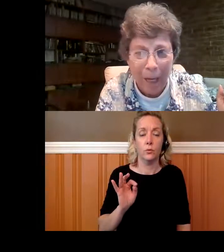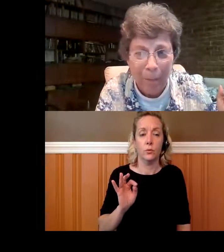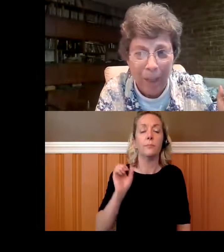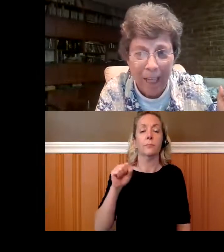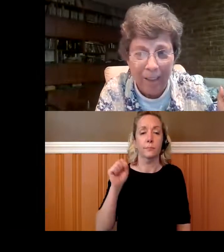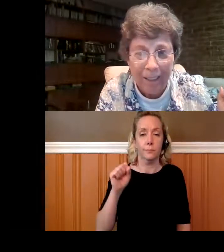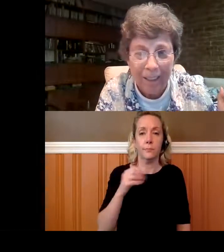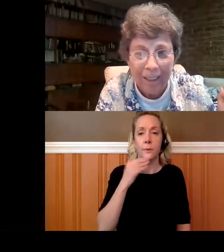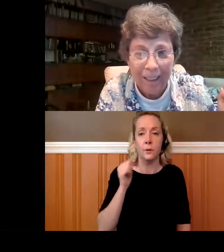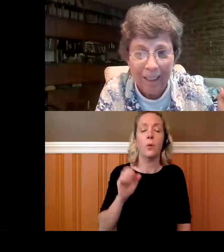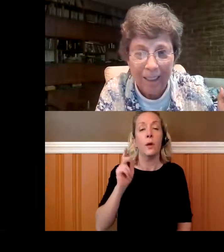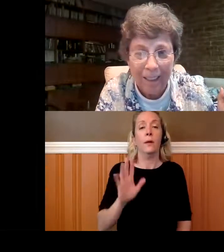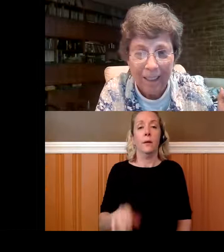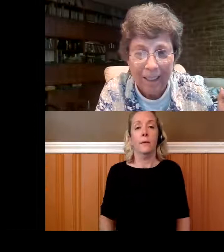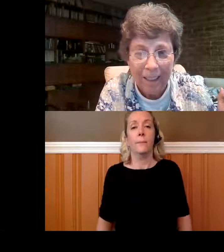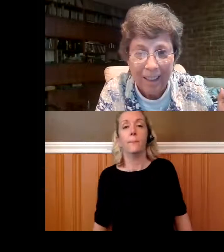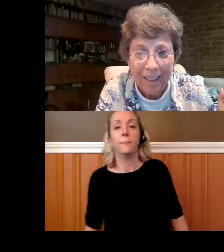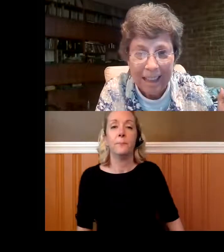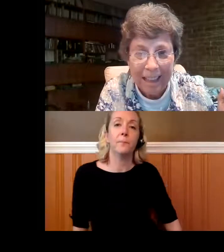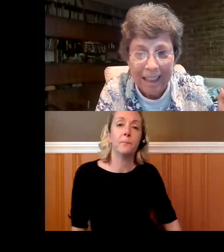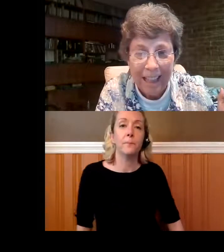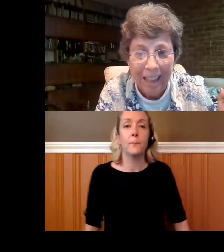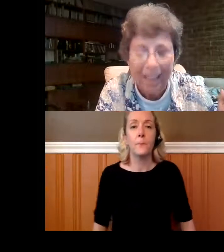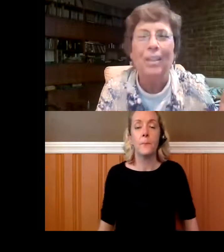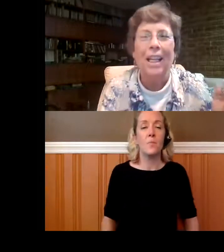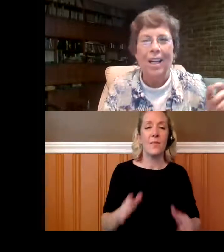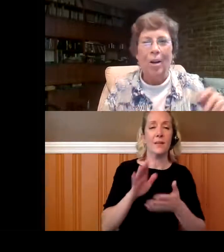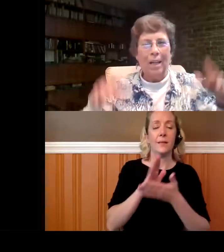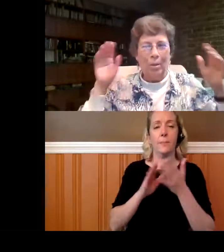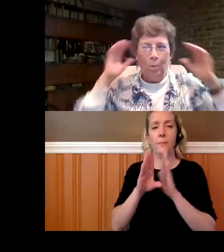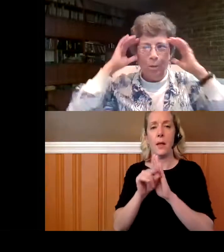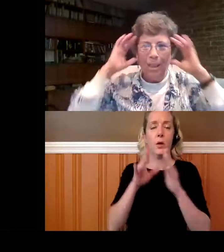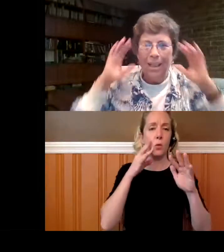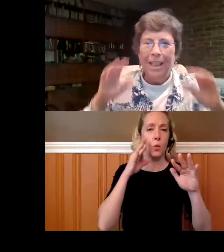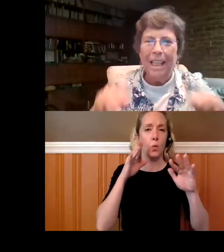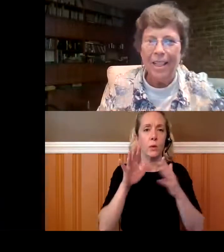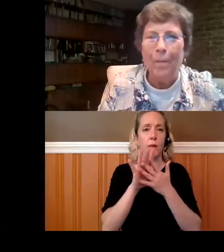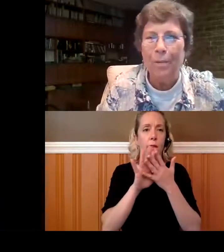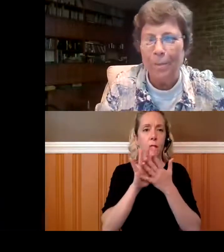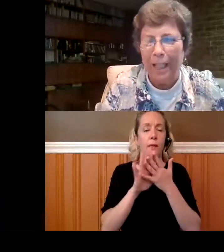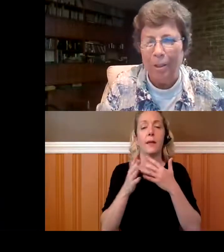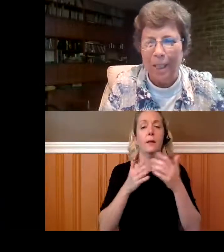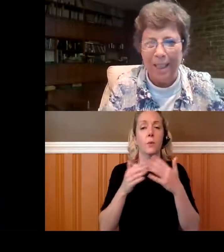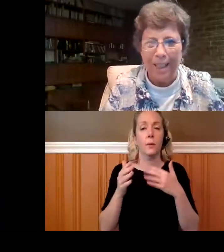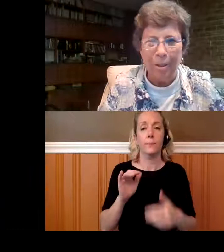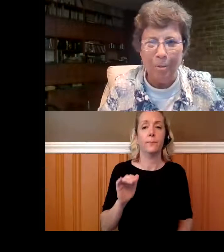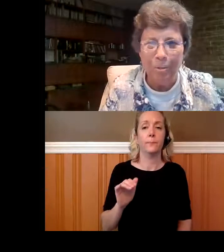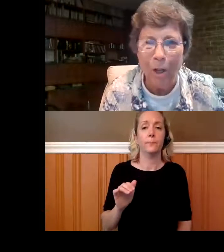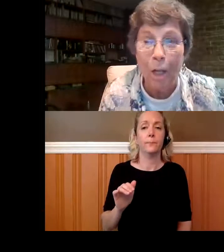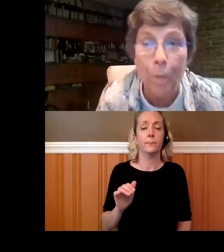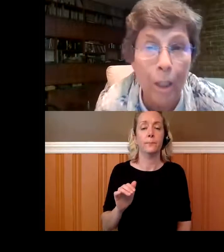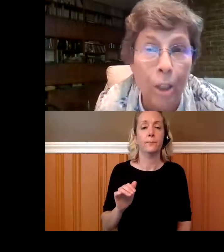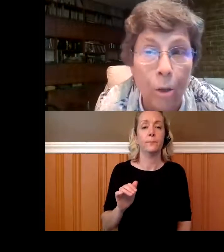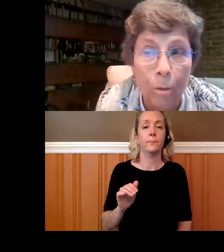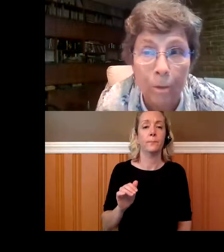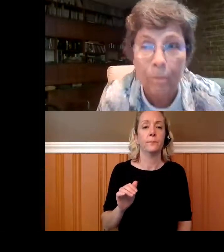Yes, you're unmuted. We can Okay, hear good. you now. Yeah, somebody was making noises, so we all got muted. So my cat came in the room, but